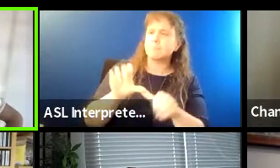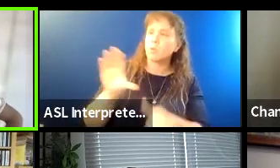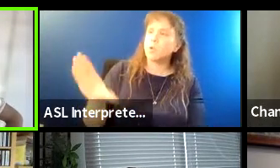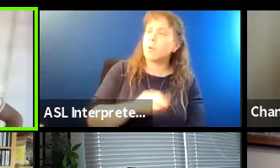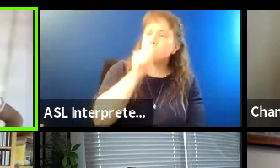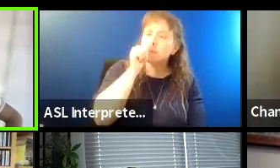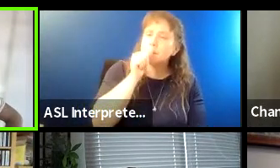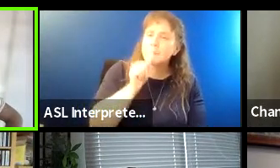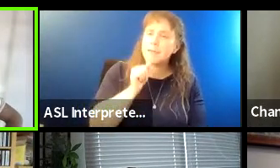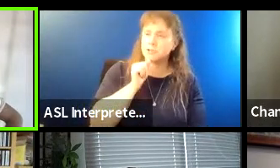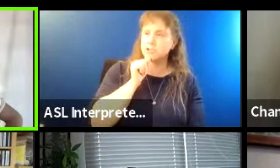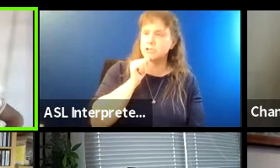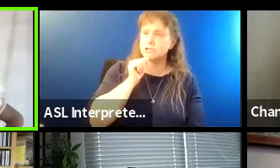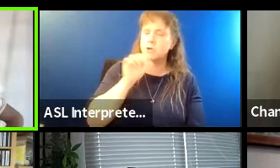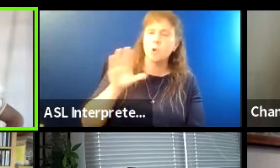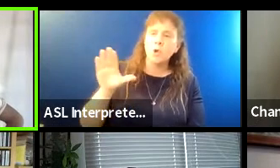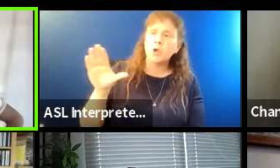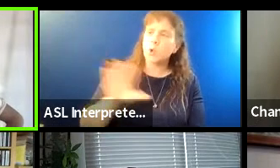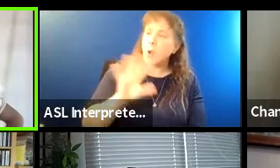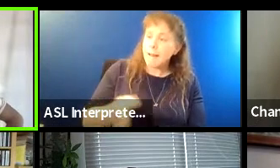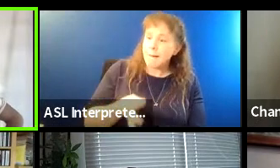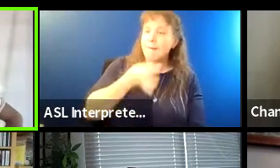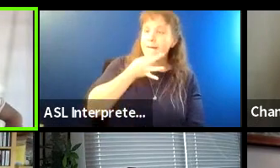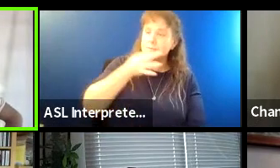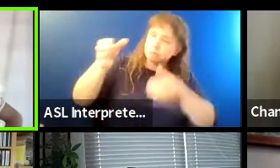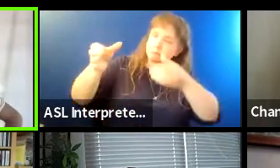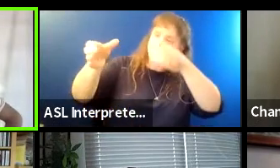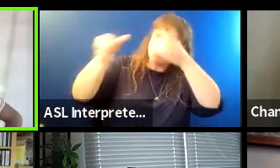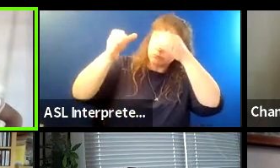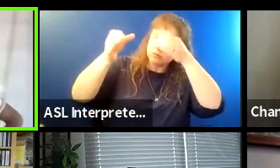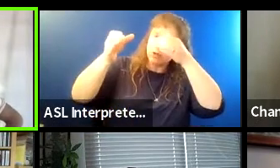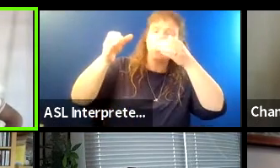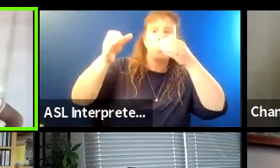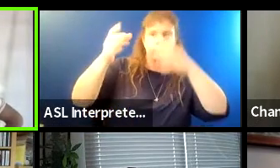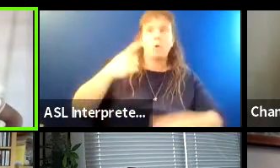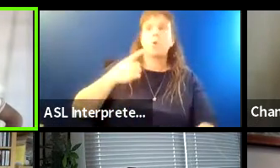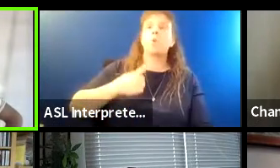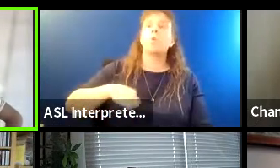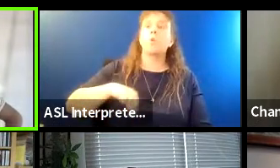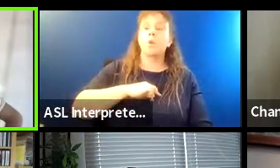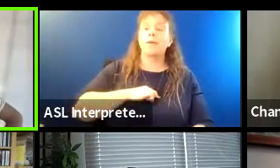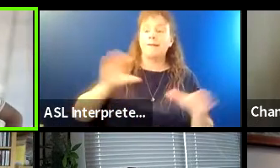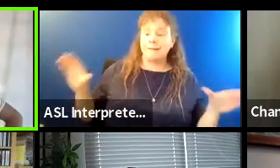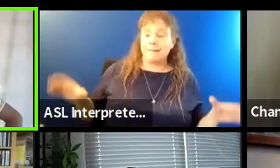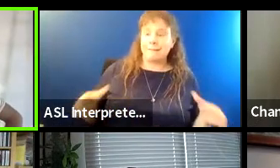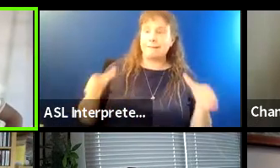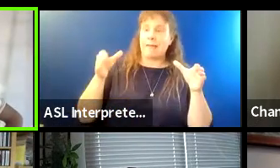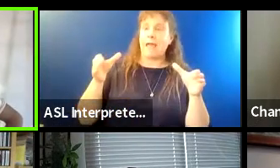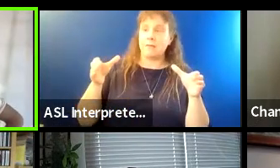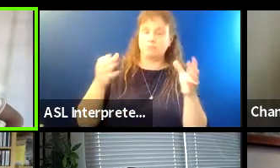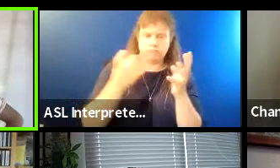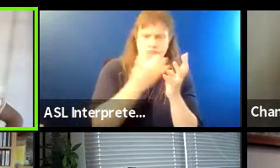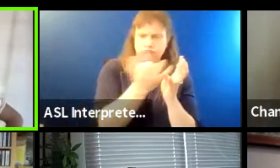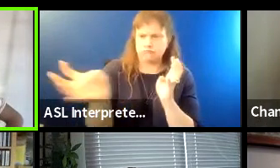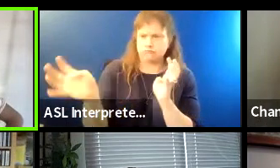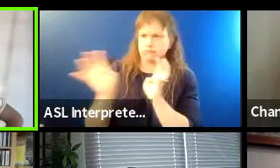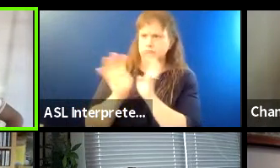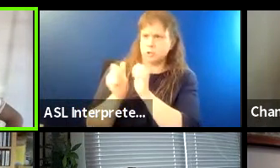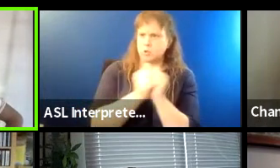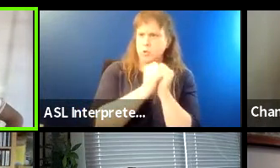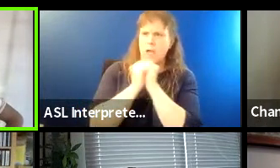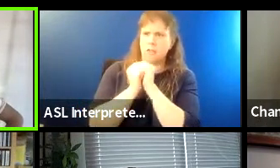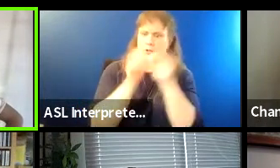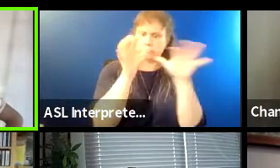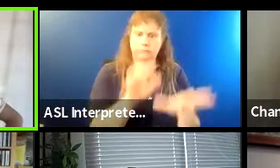patience, your expertise. We came together to do something that was